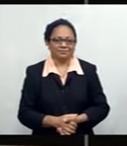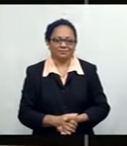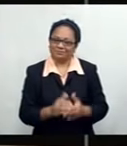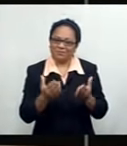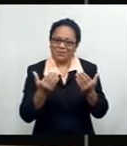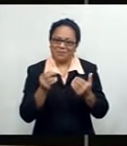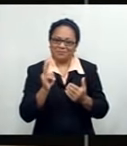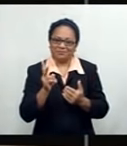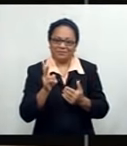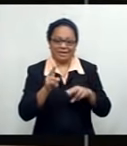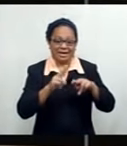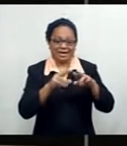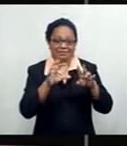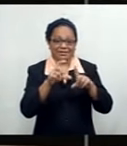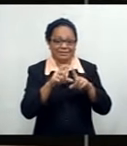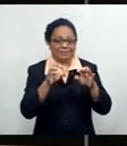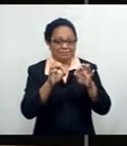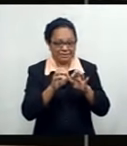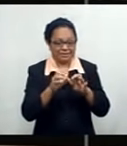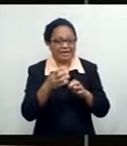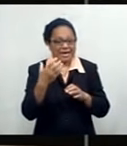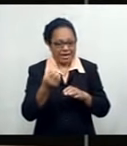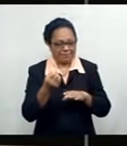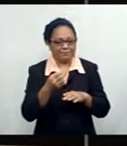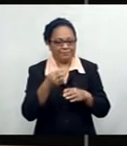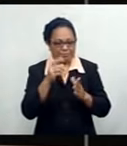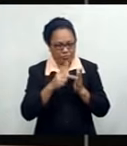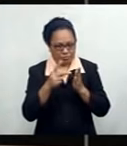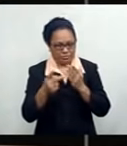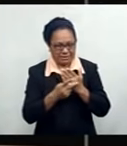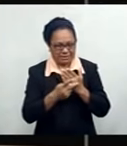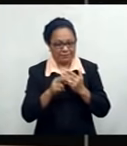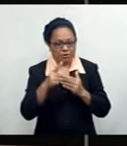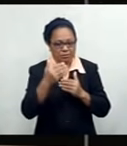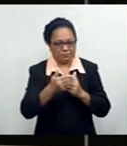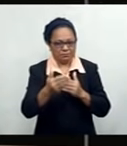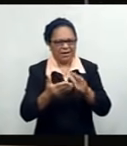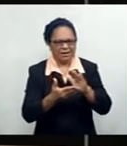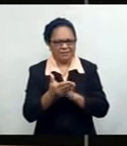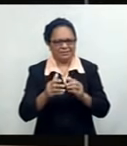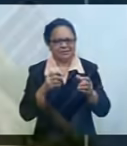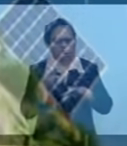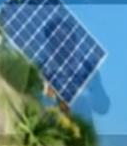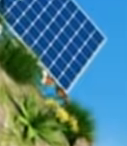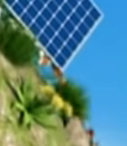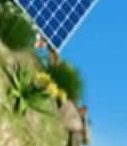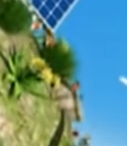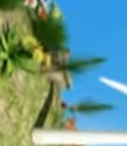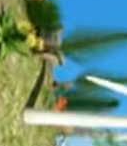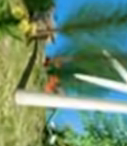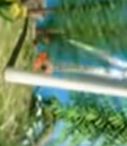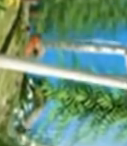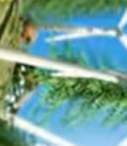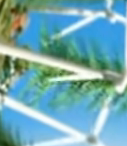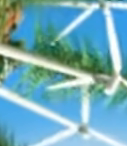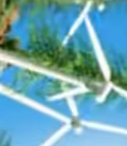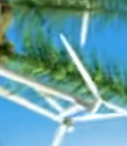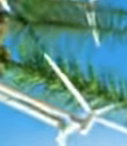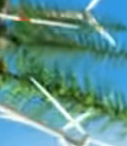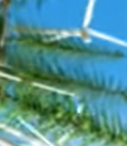Welcome back. The Fiji Development Bank has a few projects in the pipeline under the Green Climate Fund.